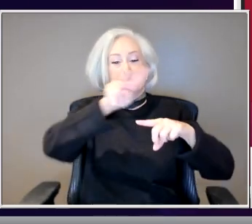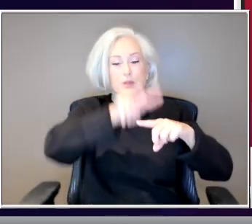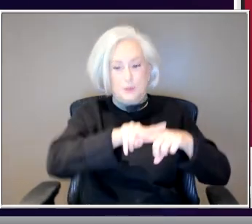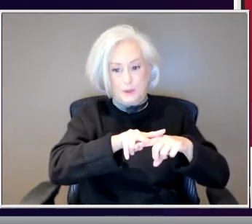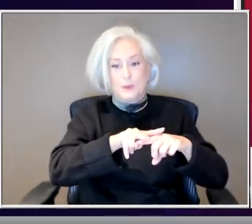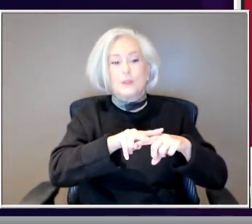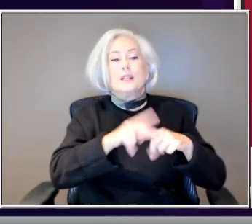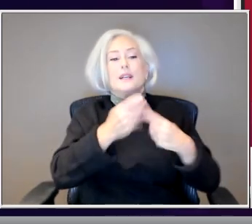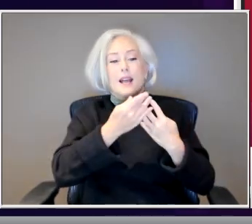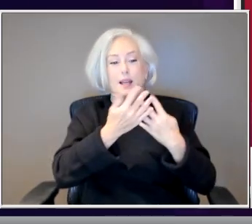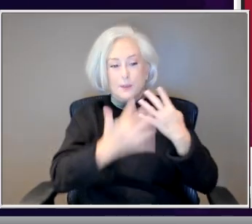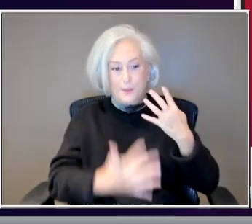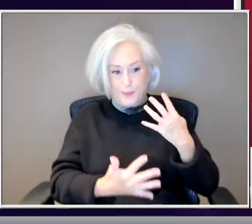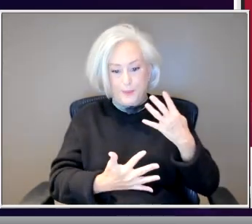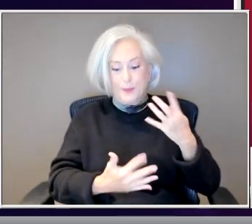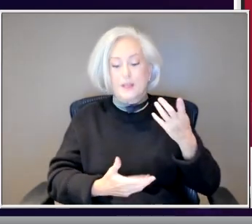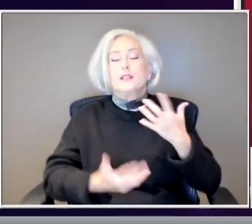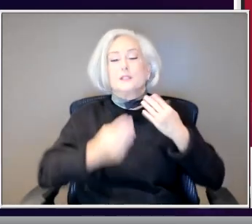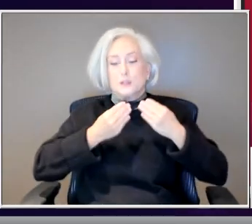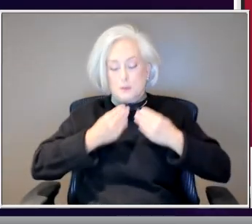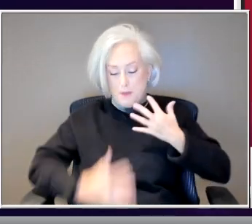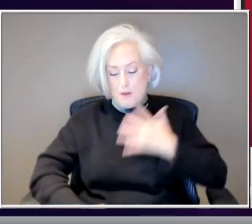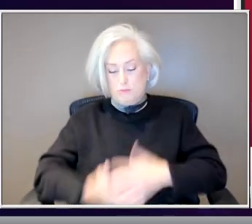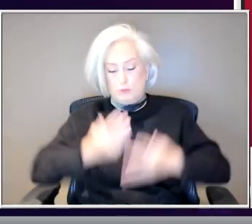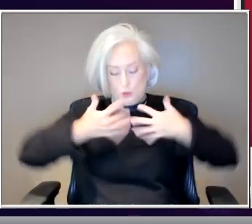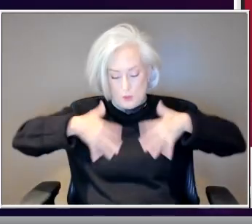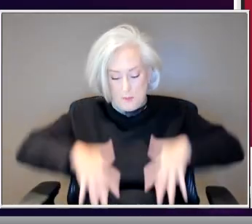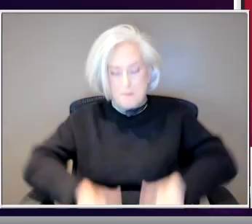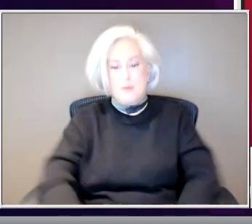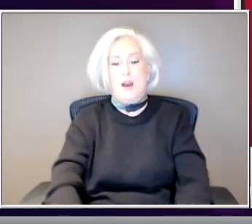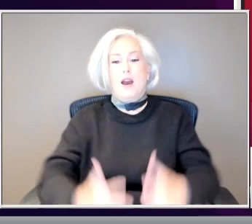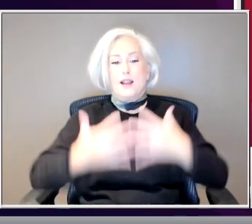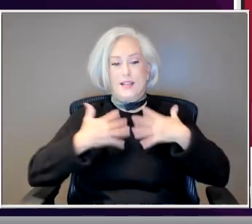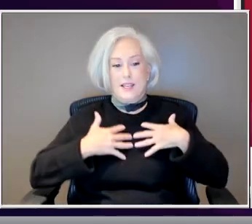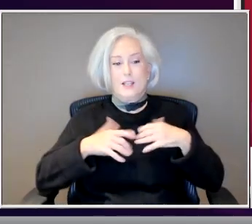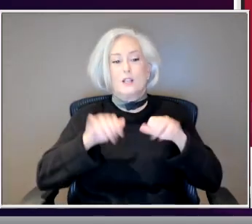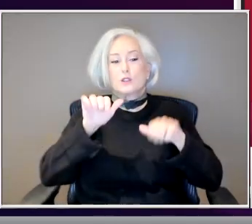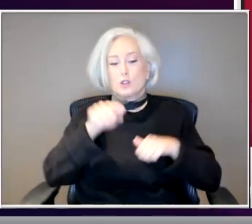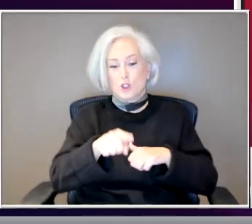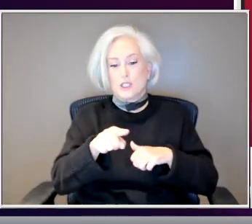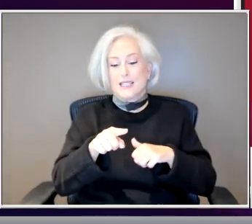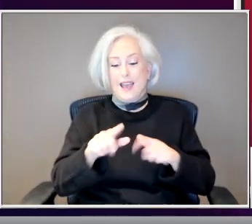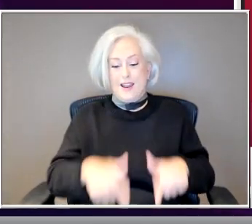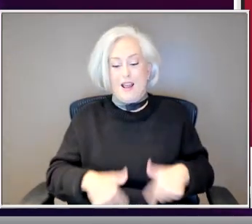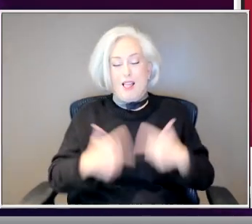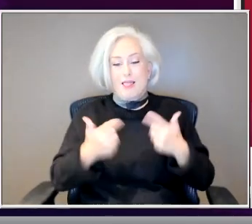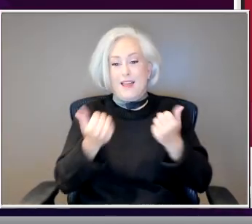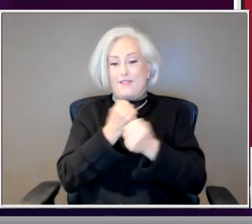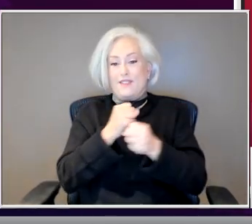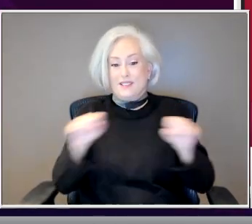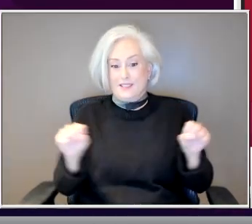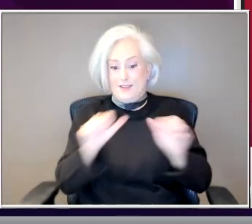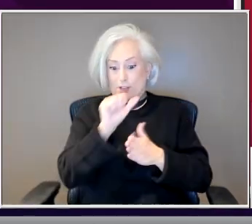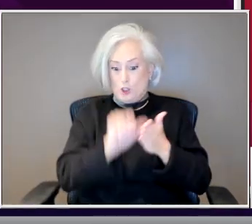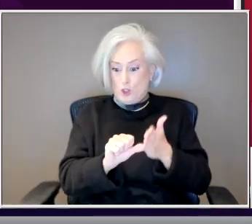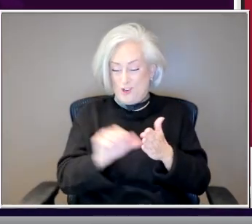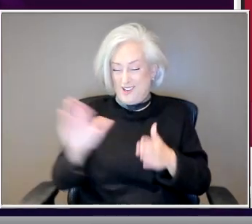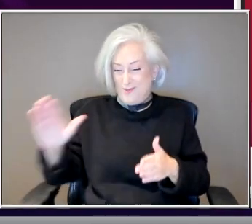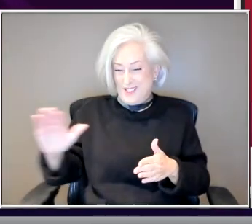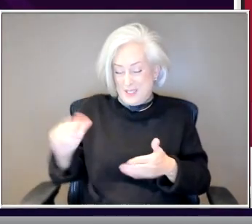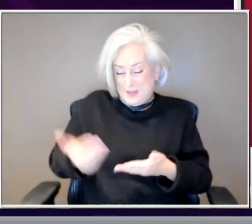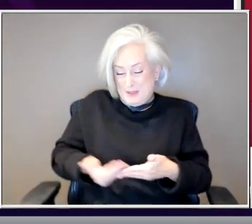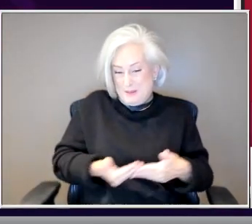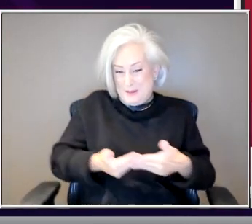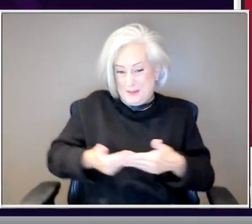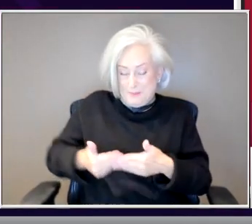as a child that we call an atrial switch procedure. And that is a complex, sort of origami-like